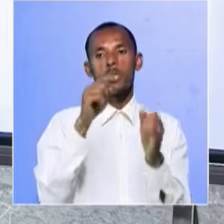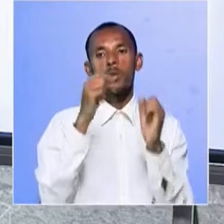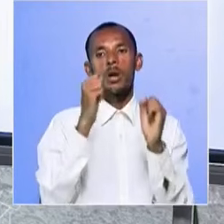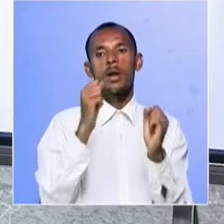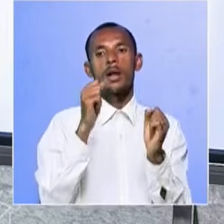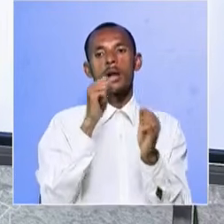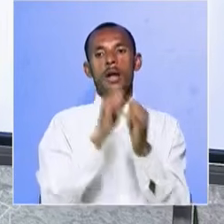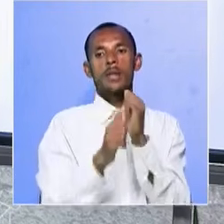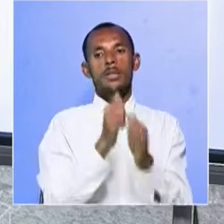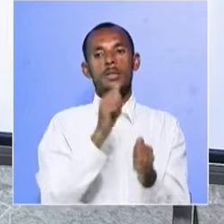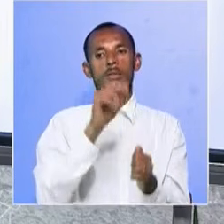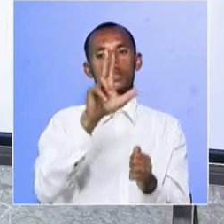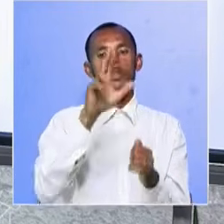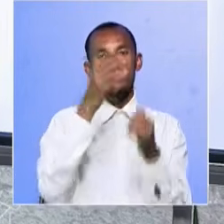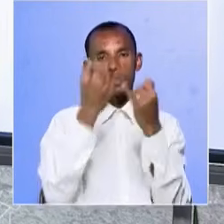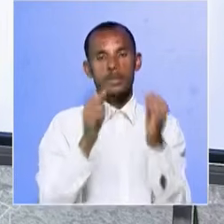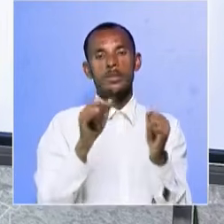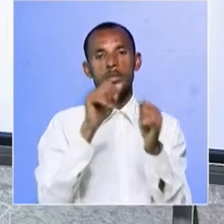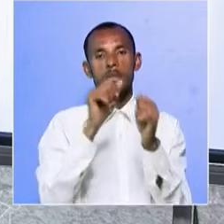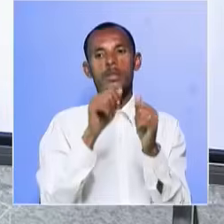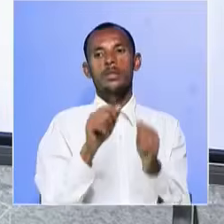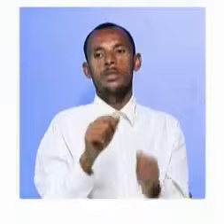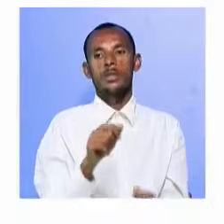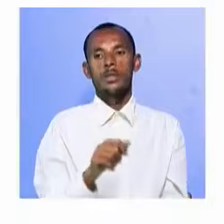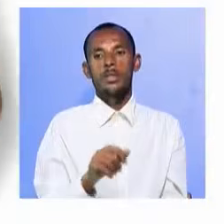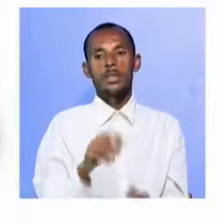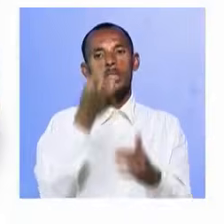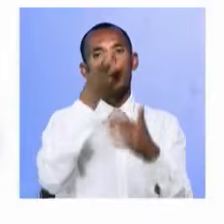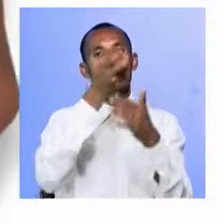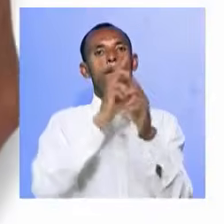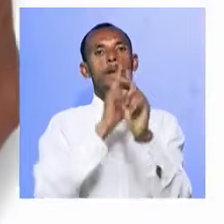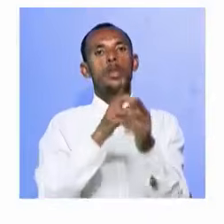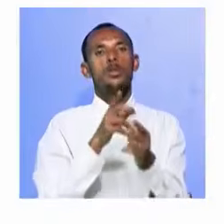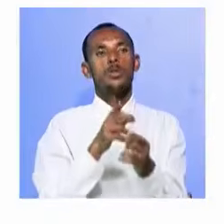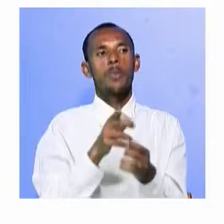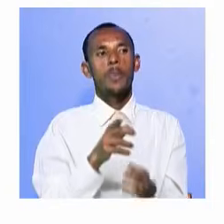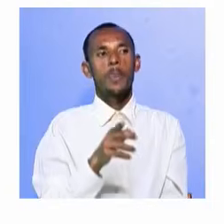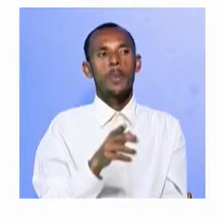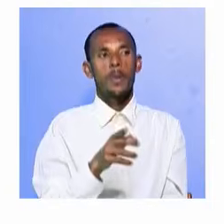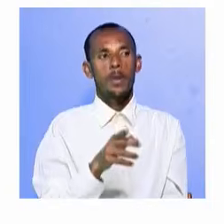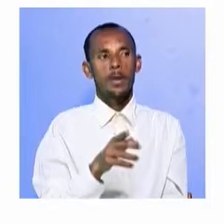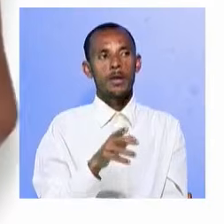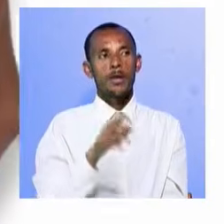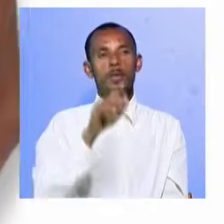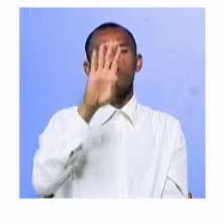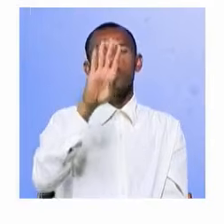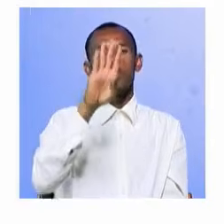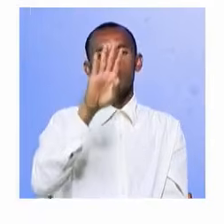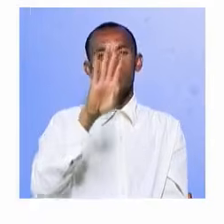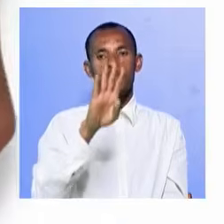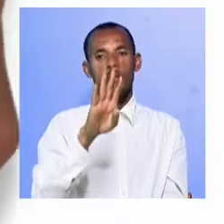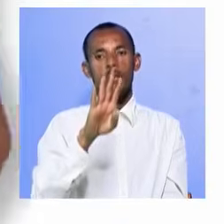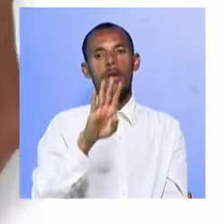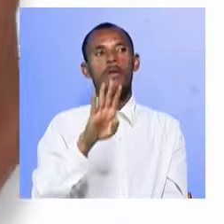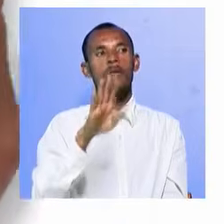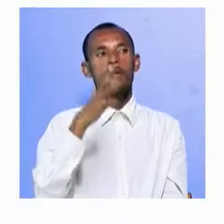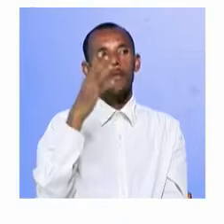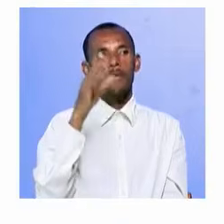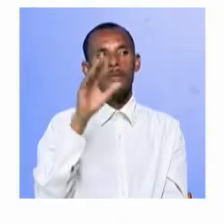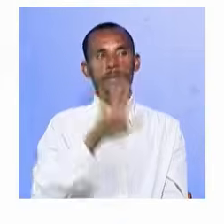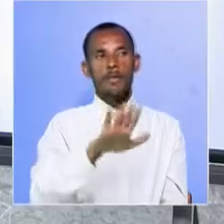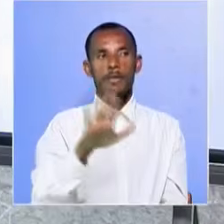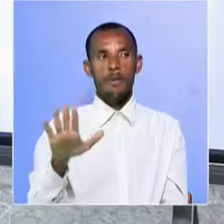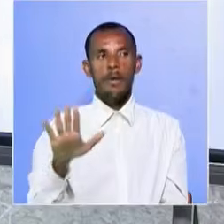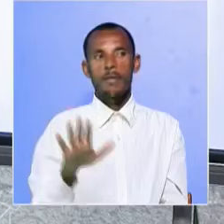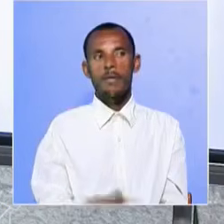cancel this one by 3 and this by 3. The result becomes 4 over 55.